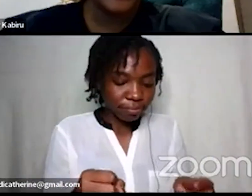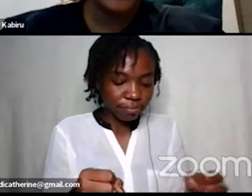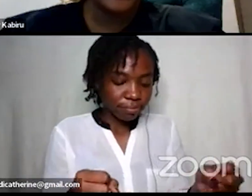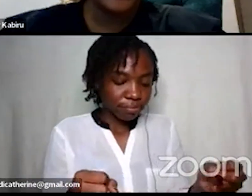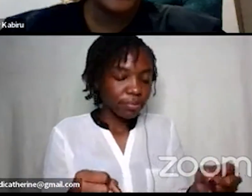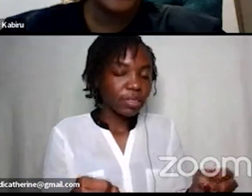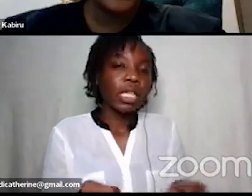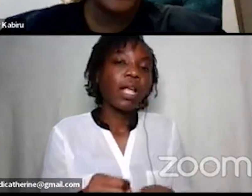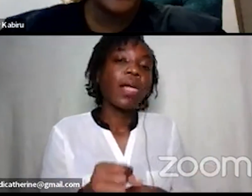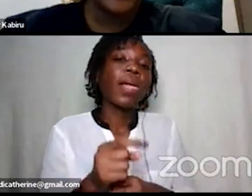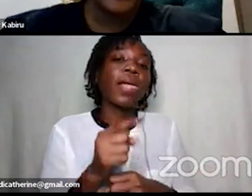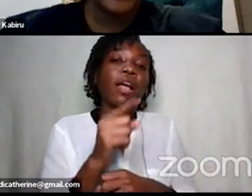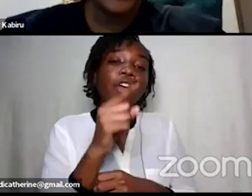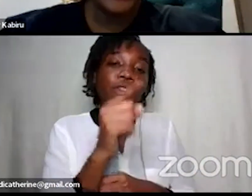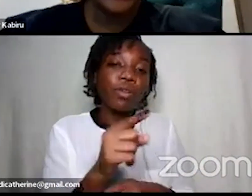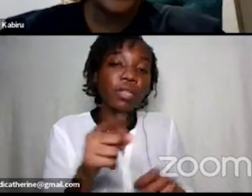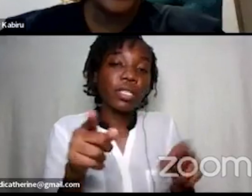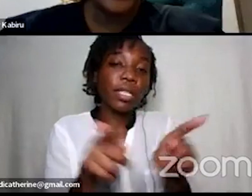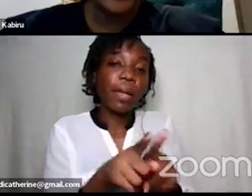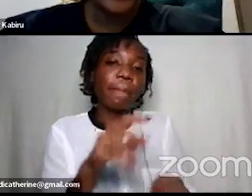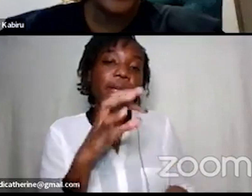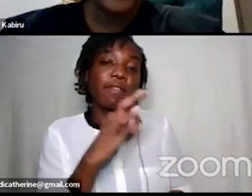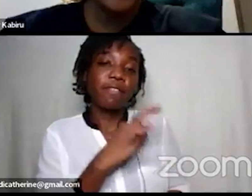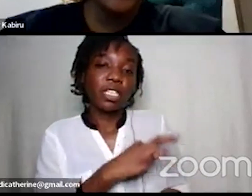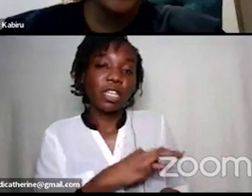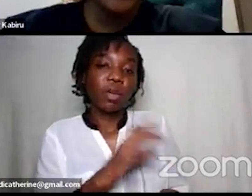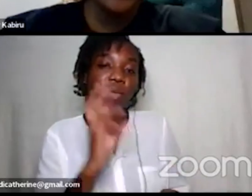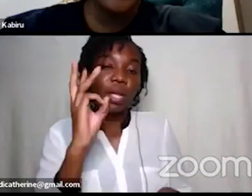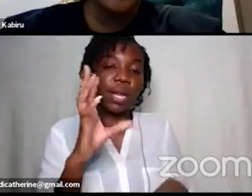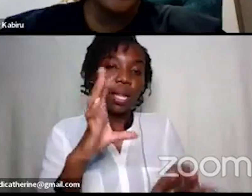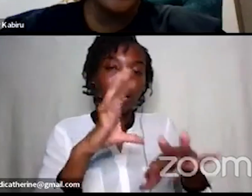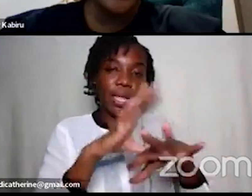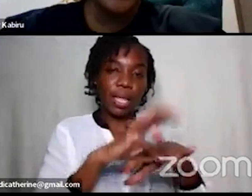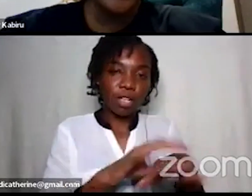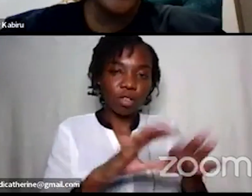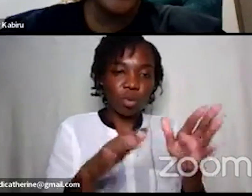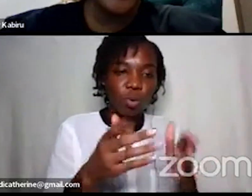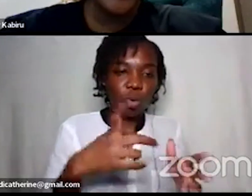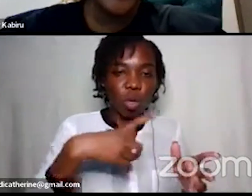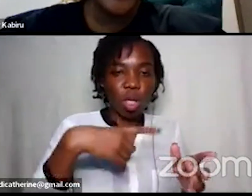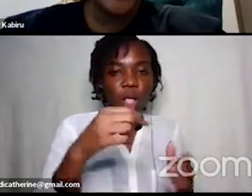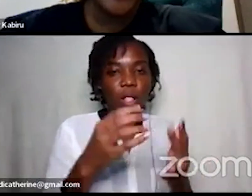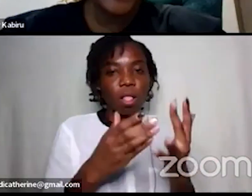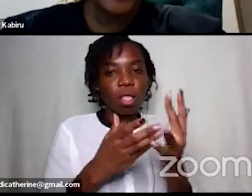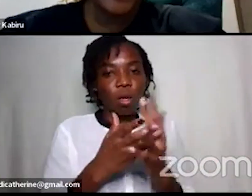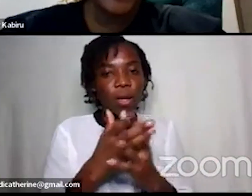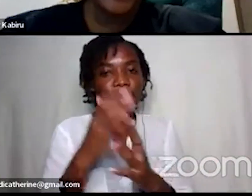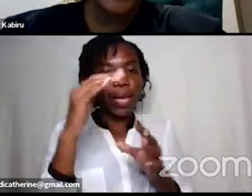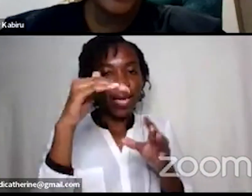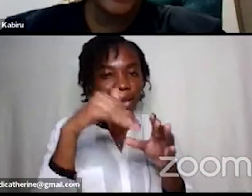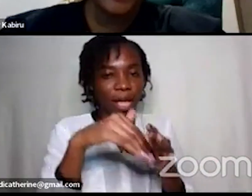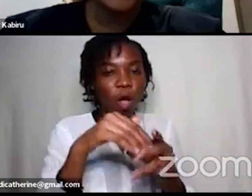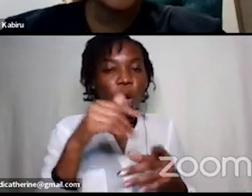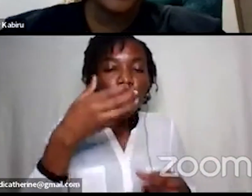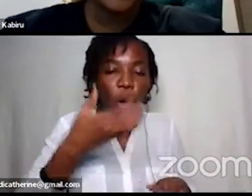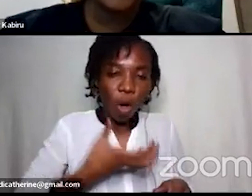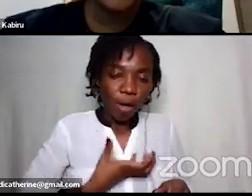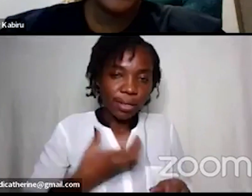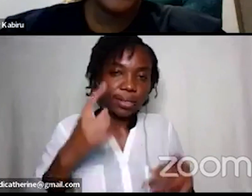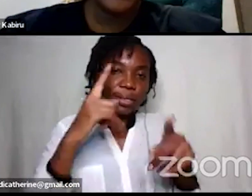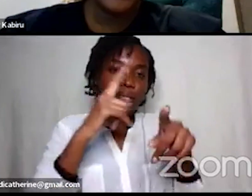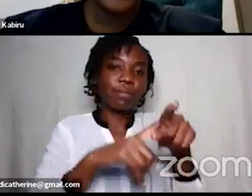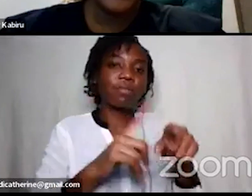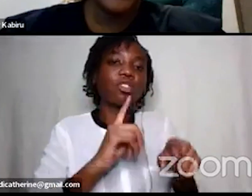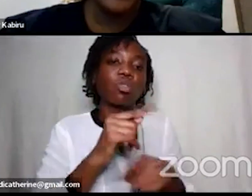you as the beneficiary will get it, or rather will go through it within your own time. So kindly